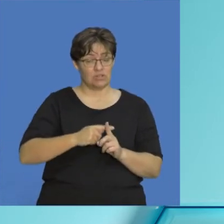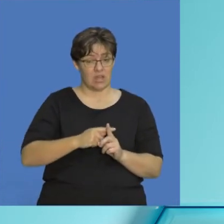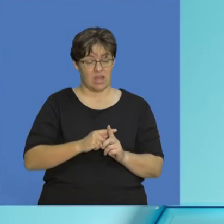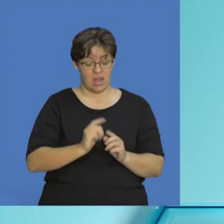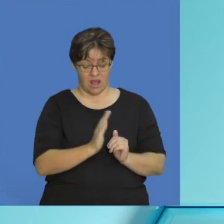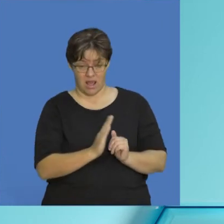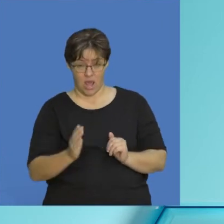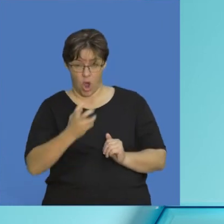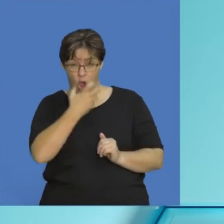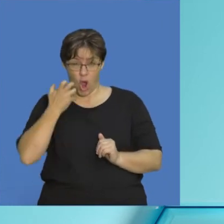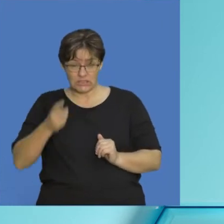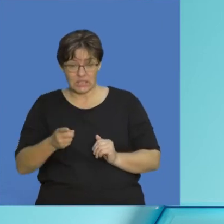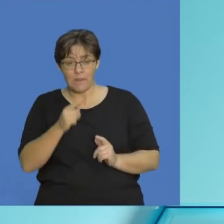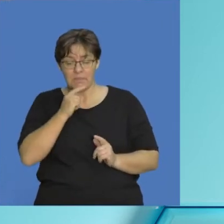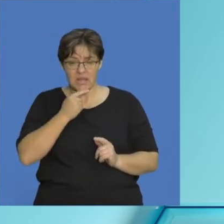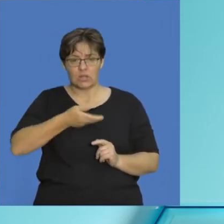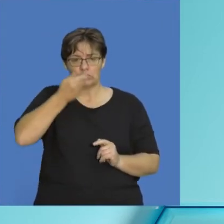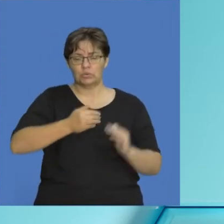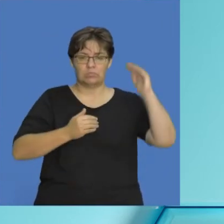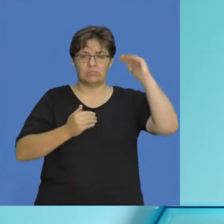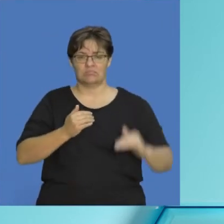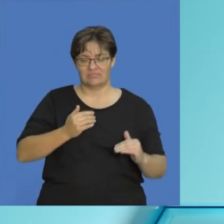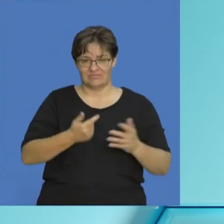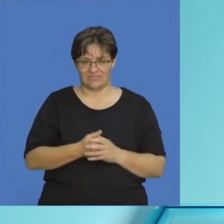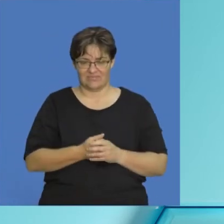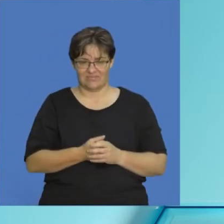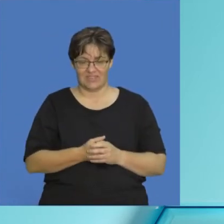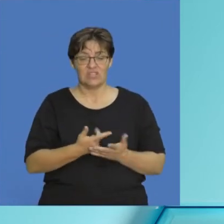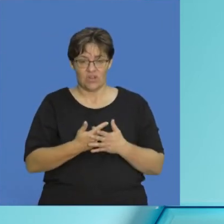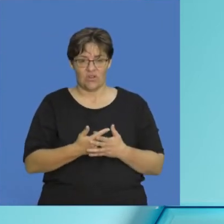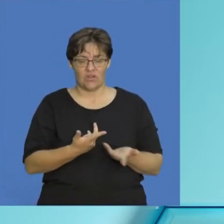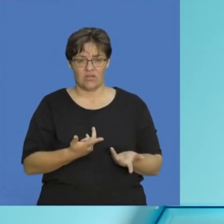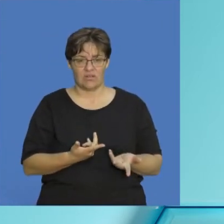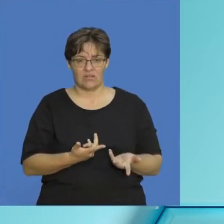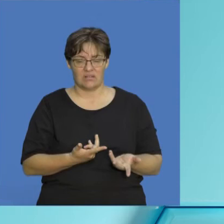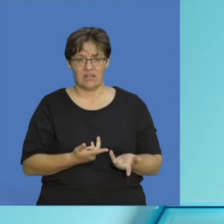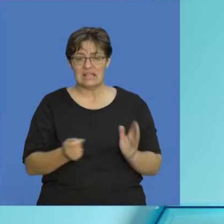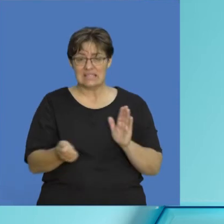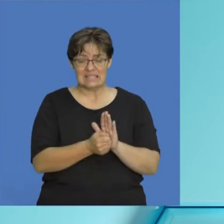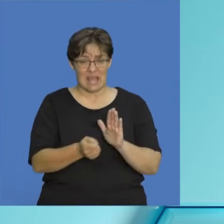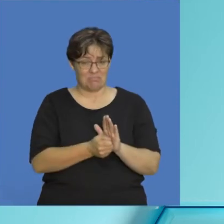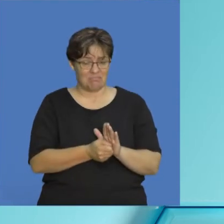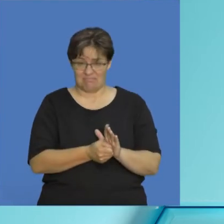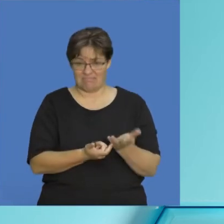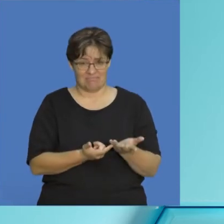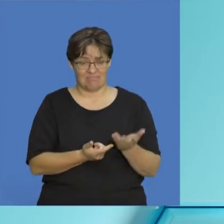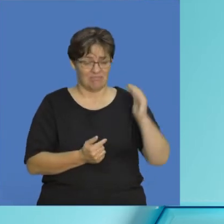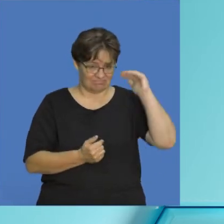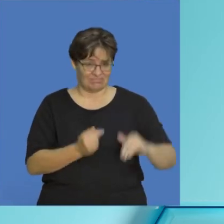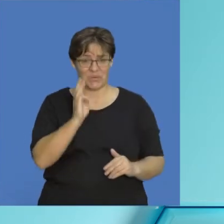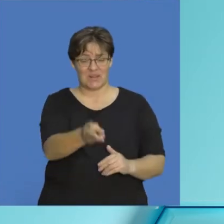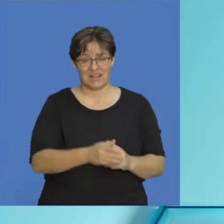up, the other decreases. Because think about it, in summer, as the temperature increases, well, the sale of